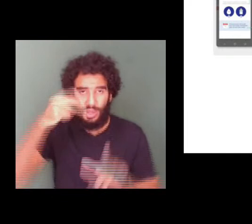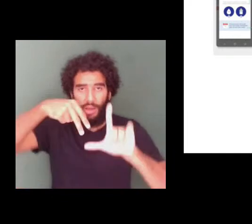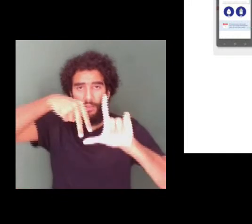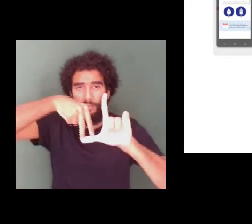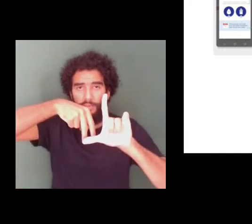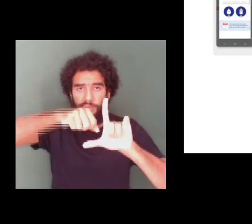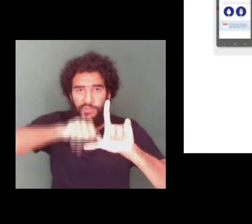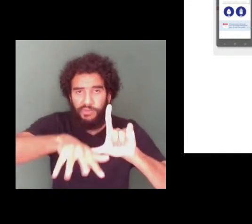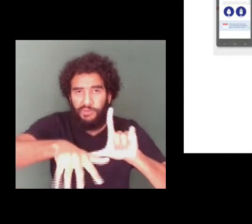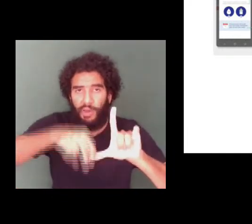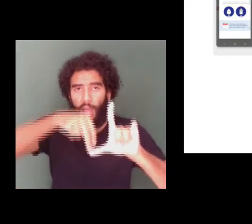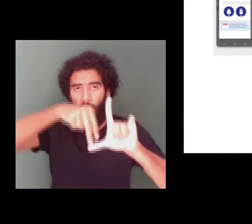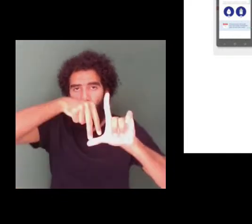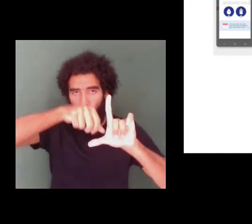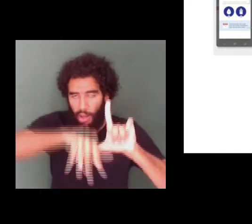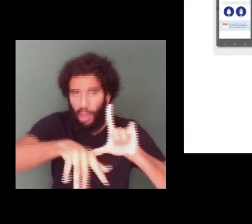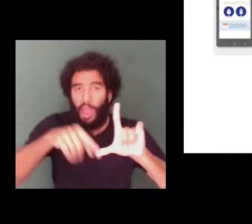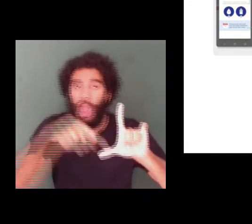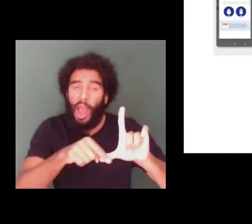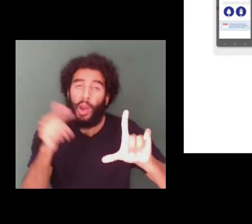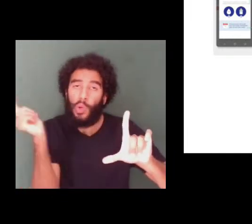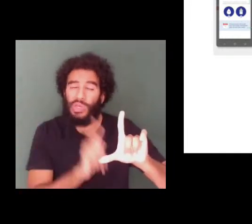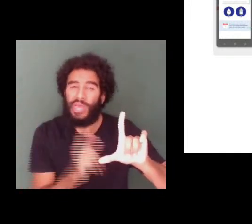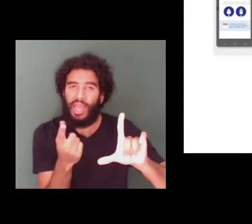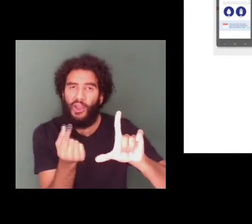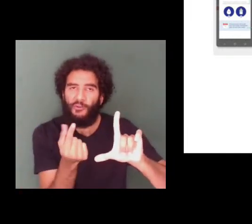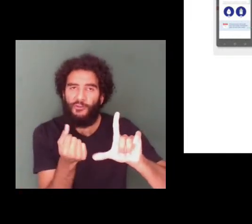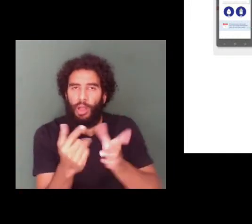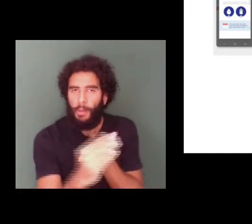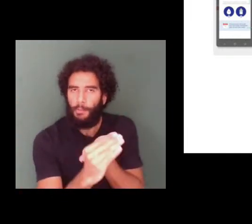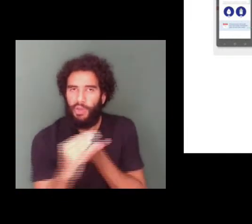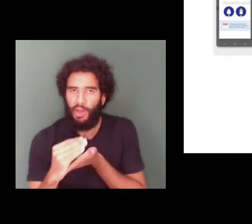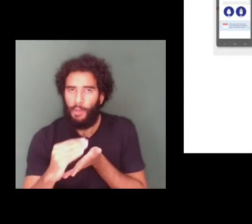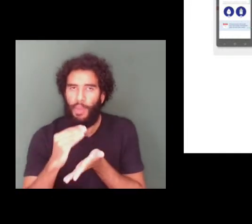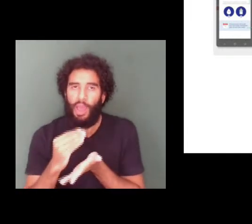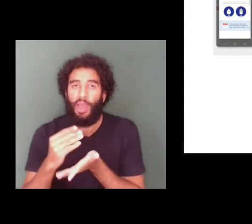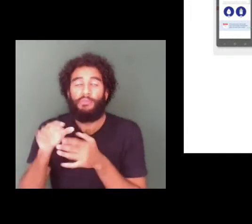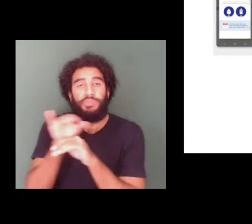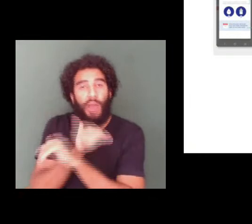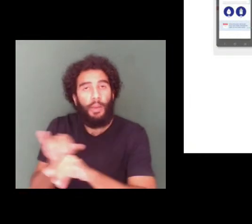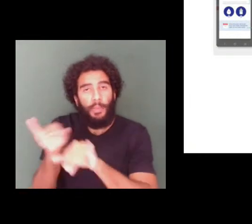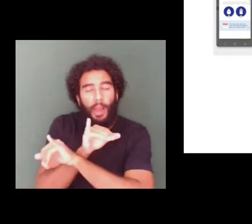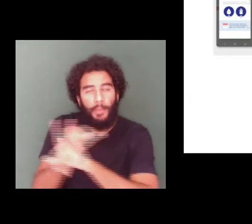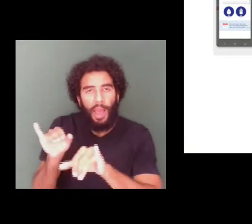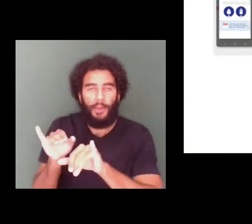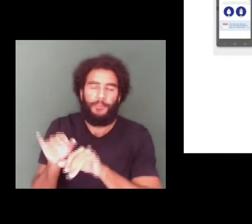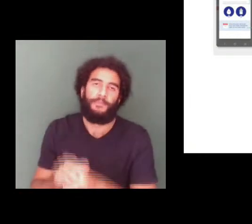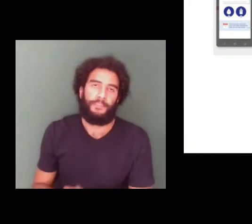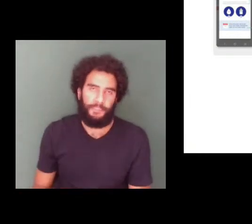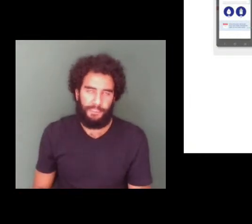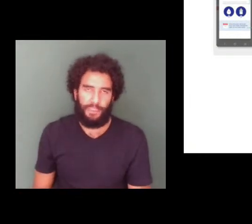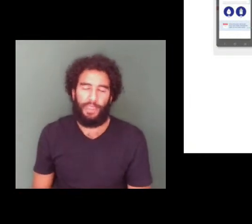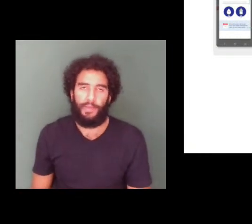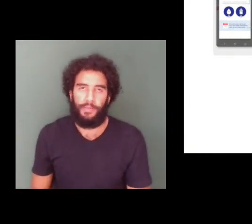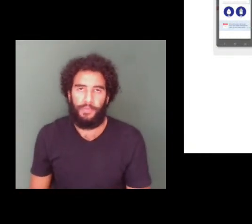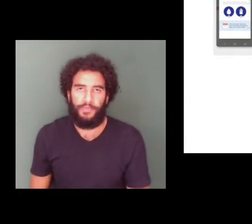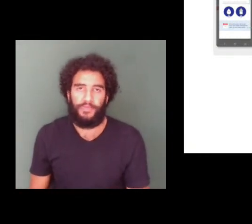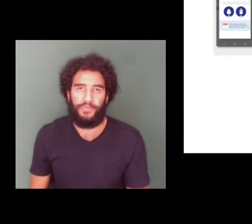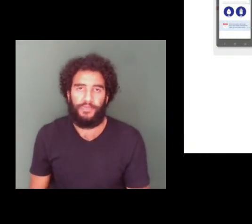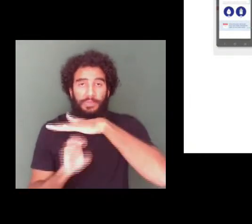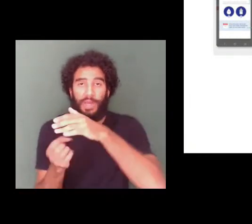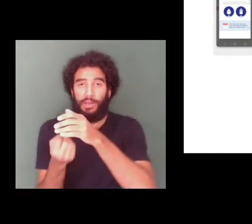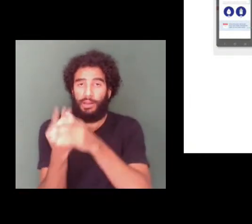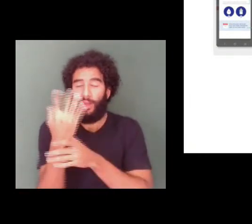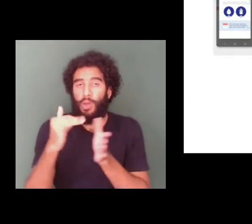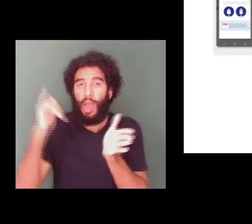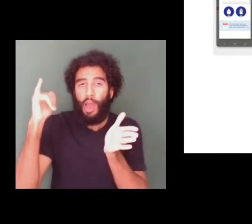taking advantage of them. The companies are putting out apps that are just ways to have fun engagements with the mothers. They're using competitions for mothers